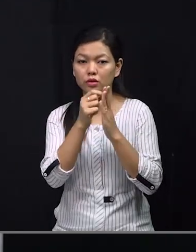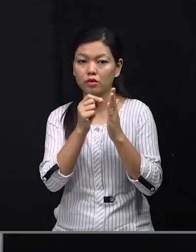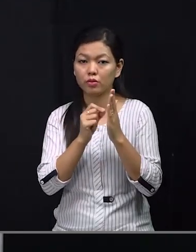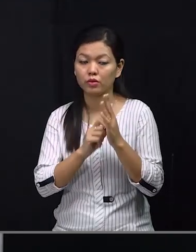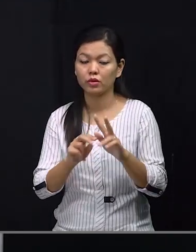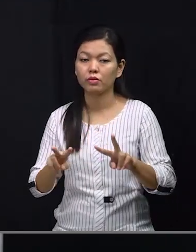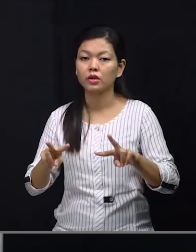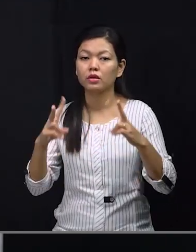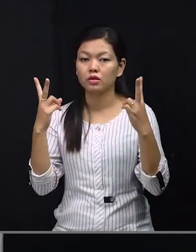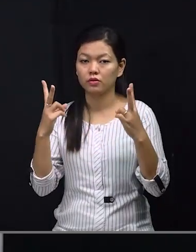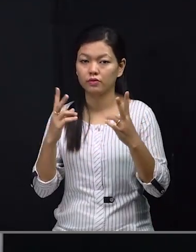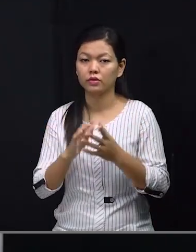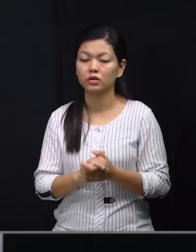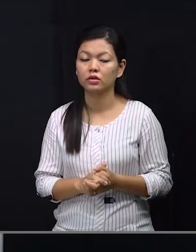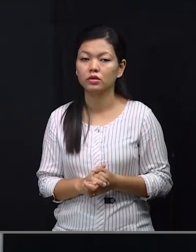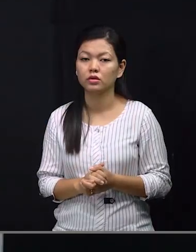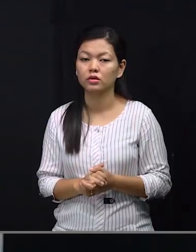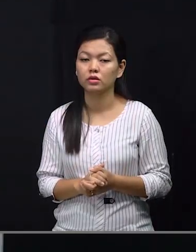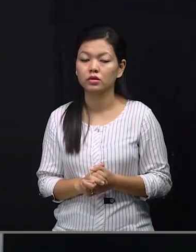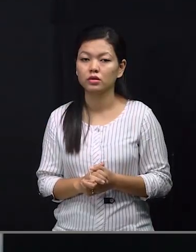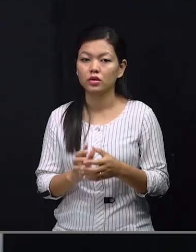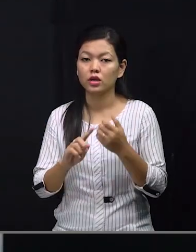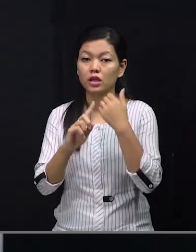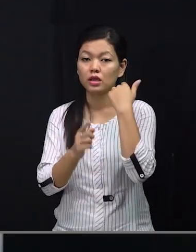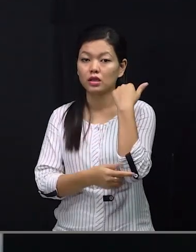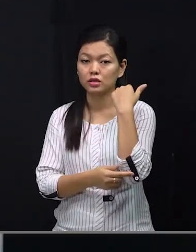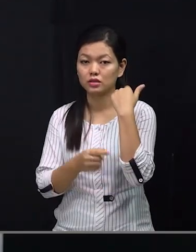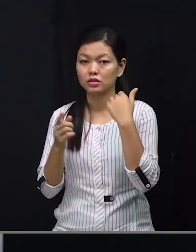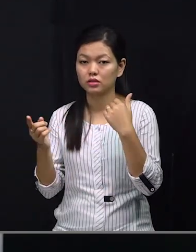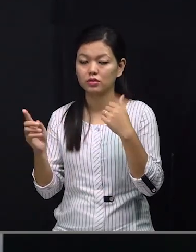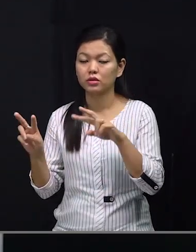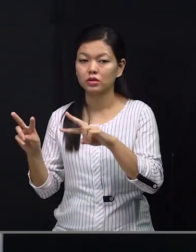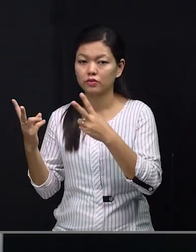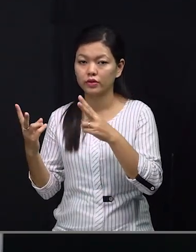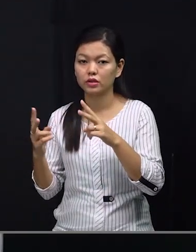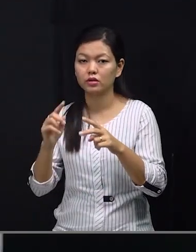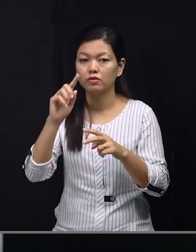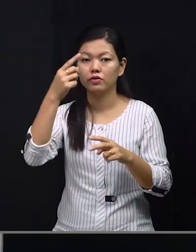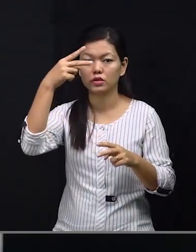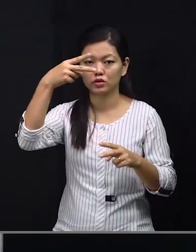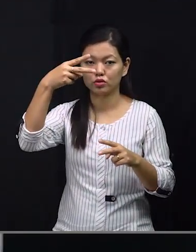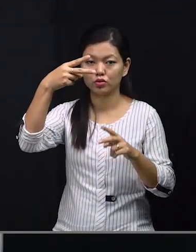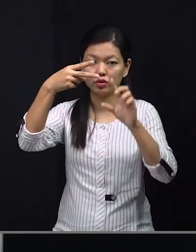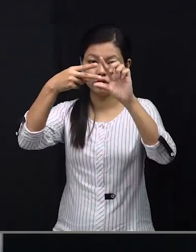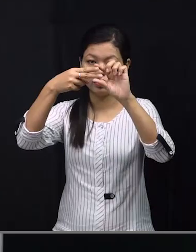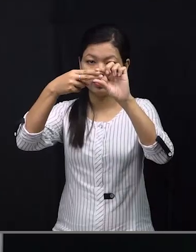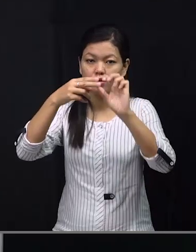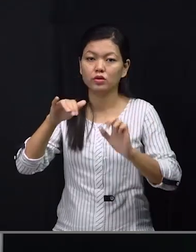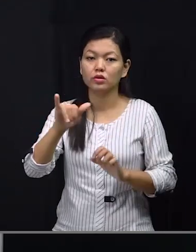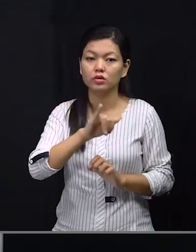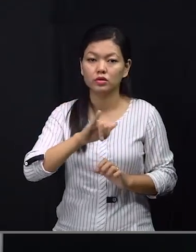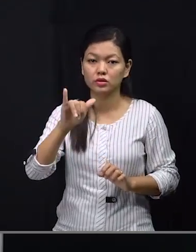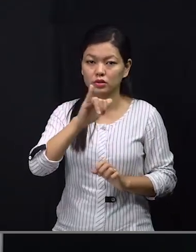the other two isomers. The reason is because the para isomers, they are more symmetrical. Their molecules are more